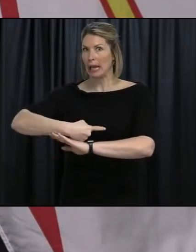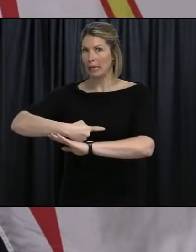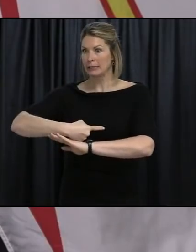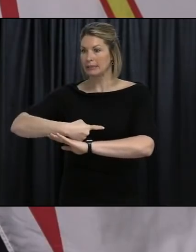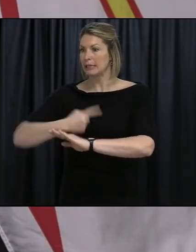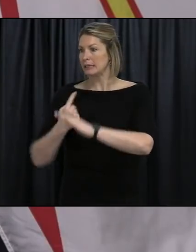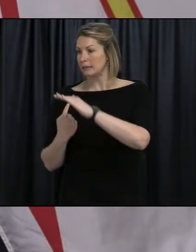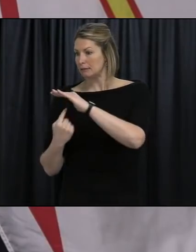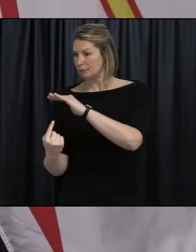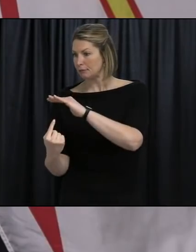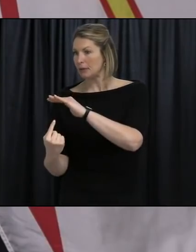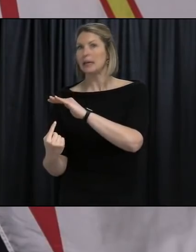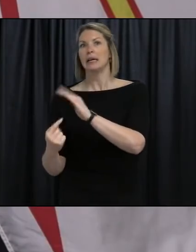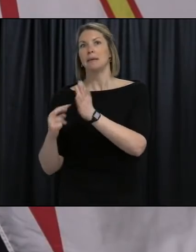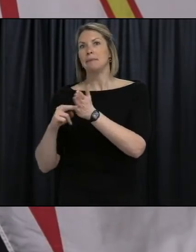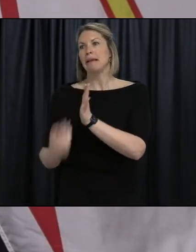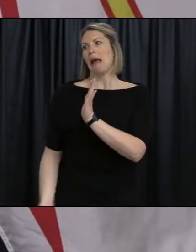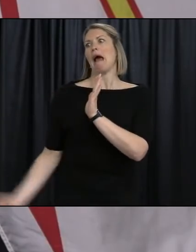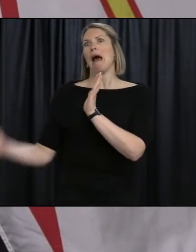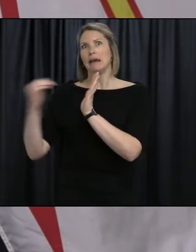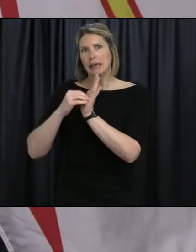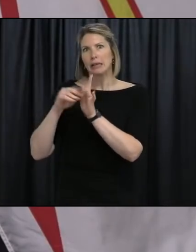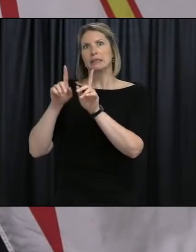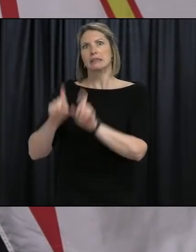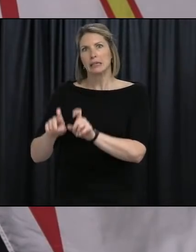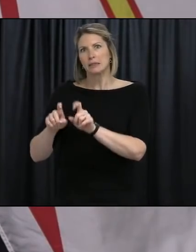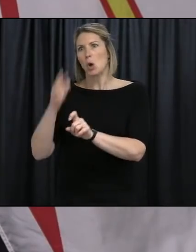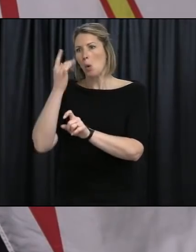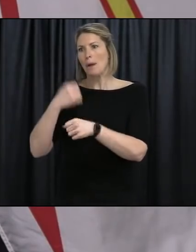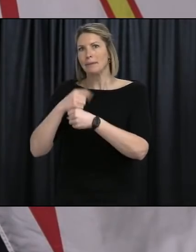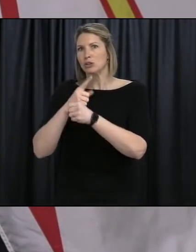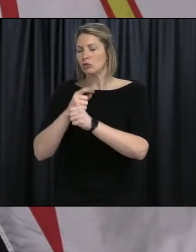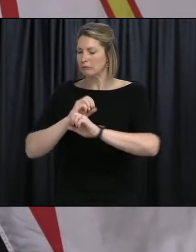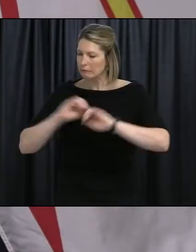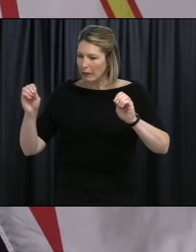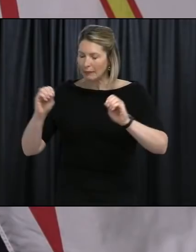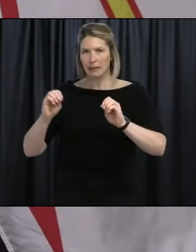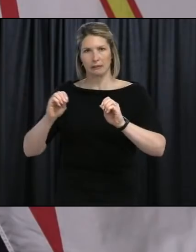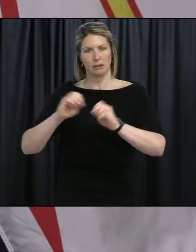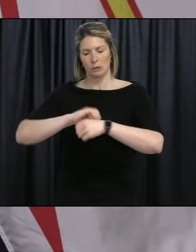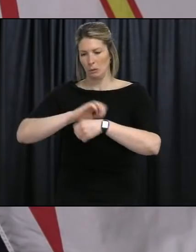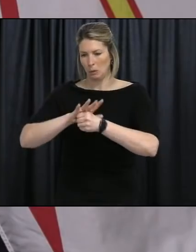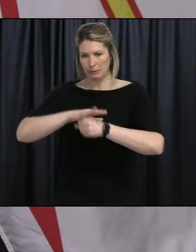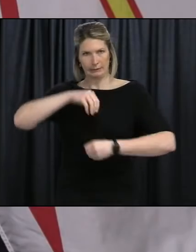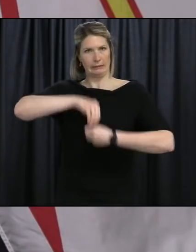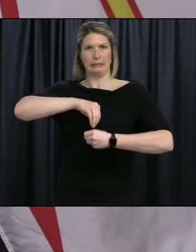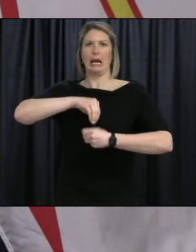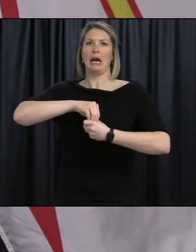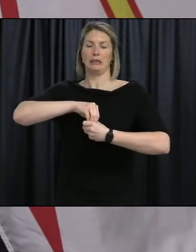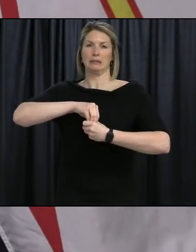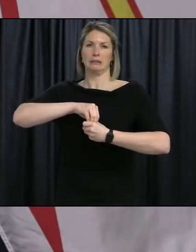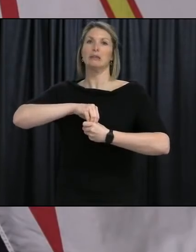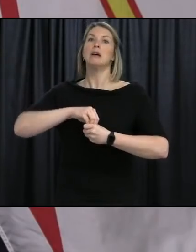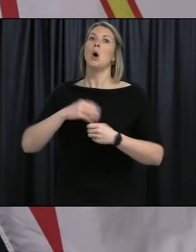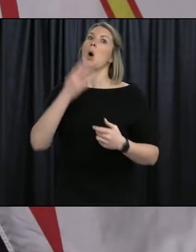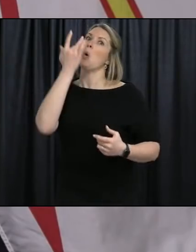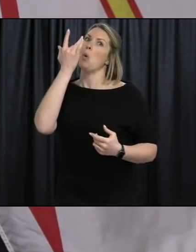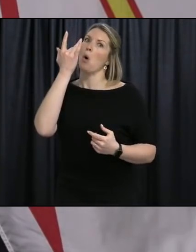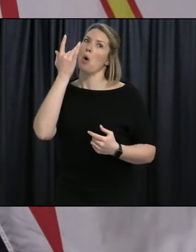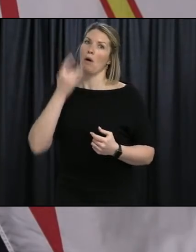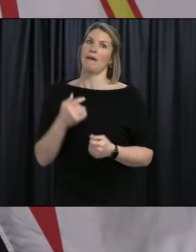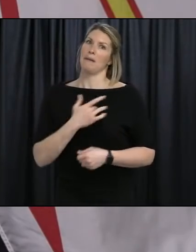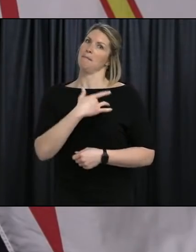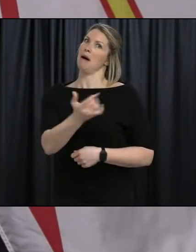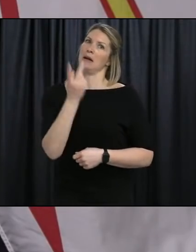important for the protection of our community. We have seen people test negative in the first half of self-isolation and positive later